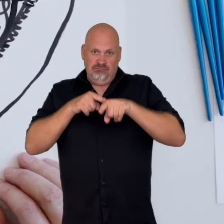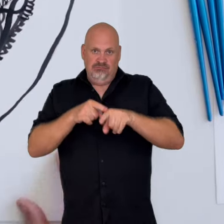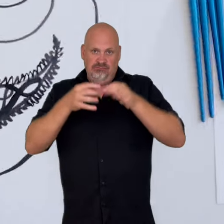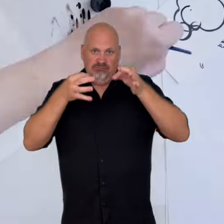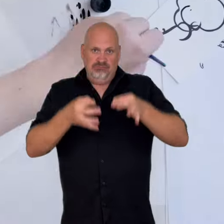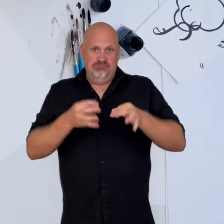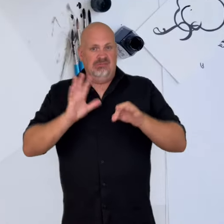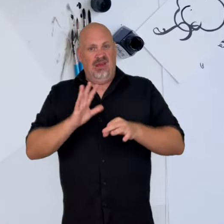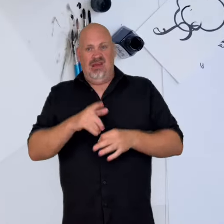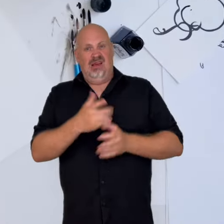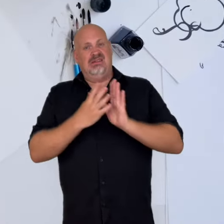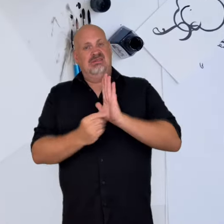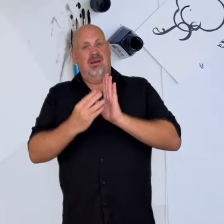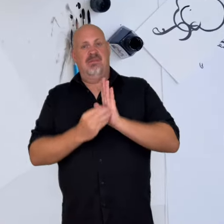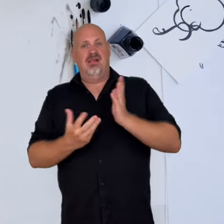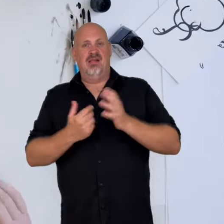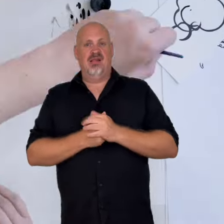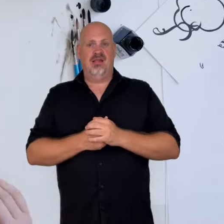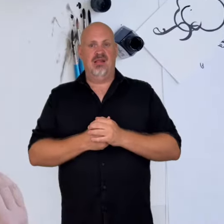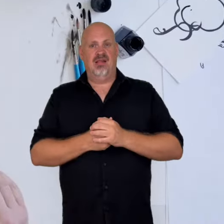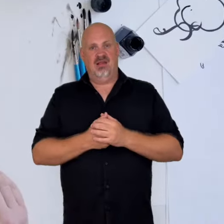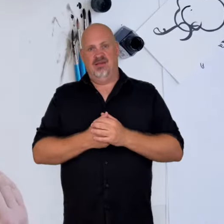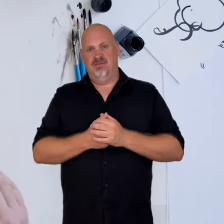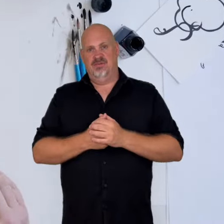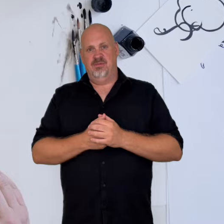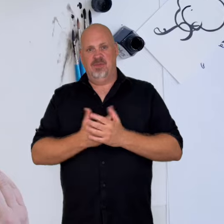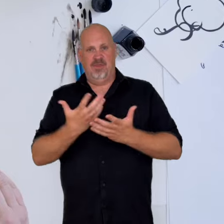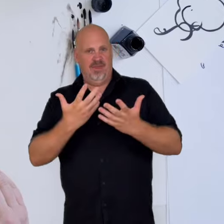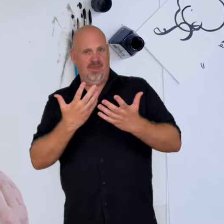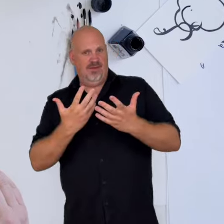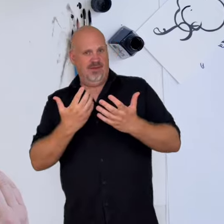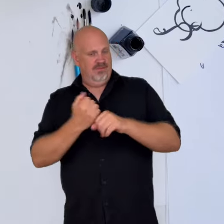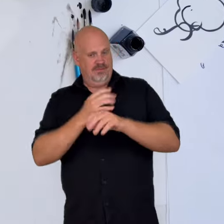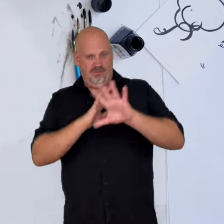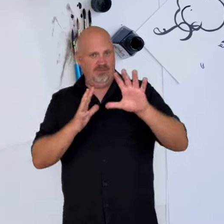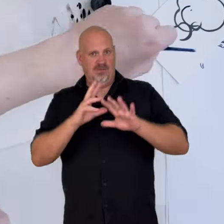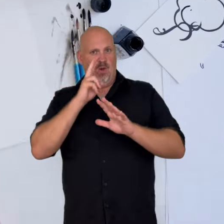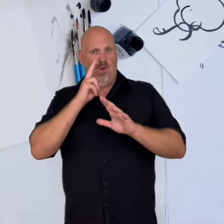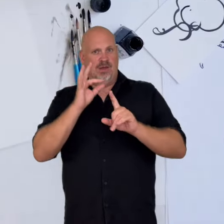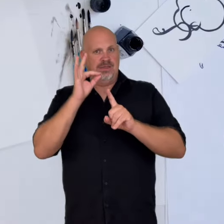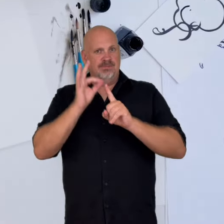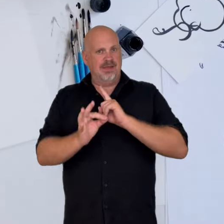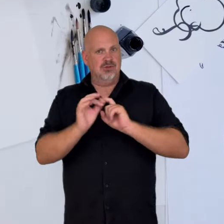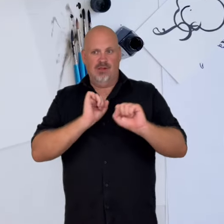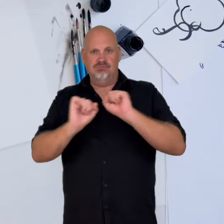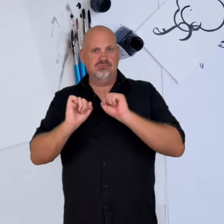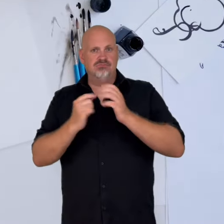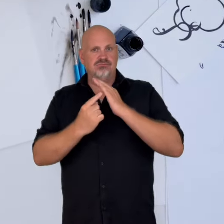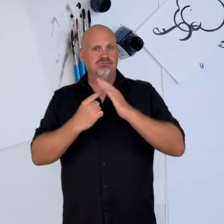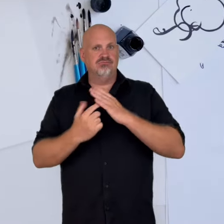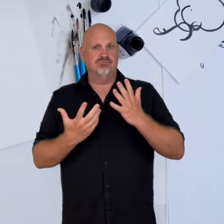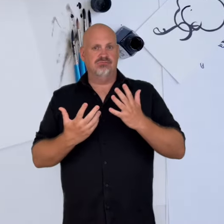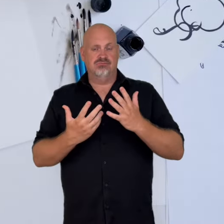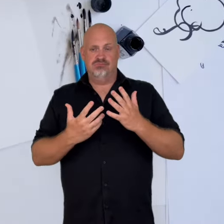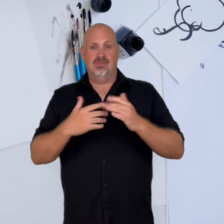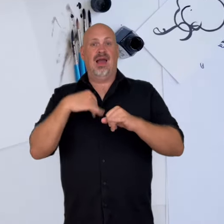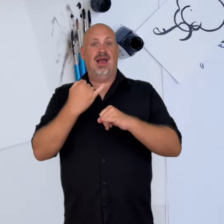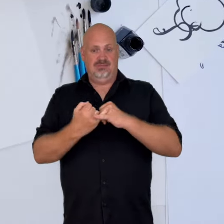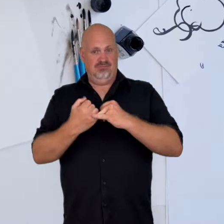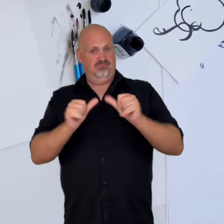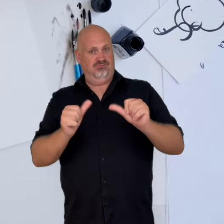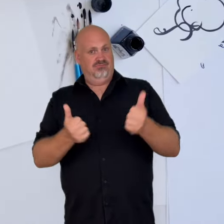is that you can absolutely freestyle and do whatever you want with it. So if you're feeling that you want to do something, you know, kind of